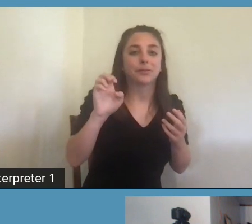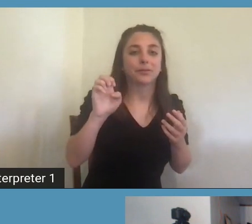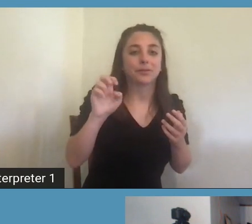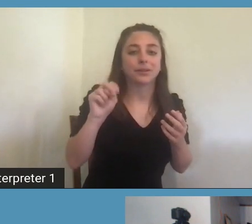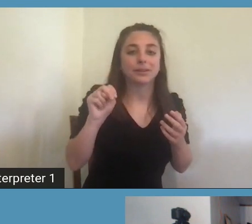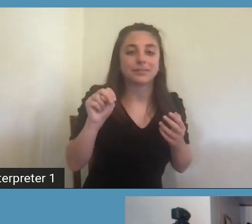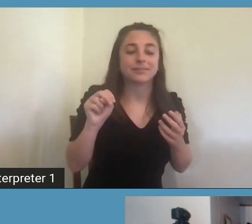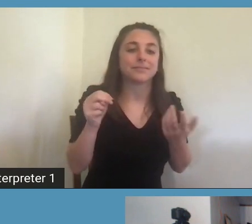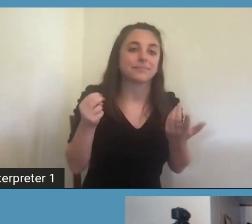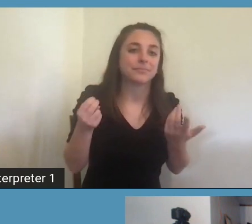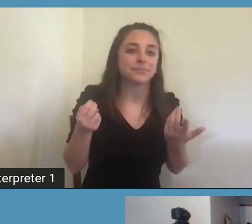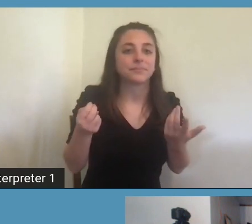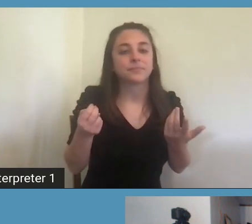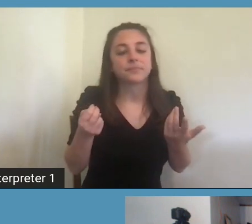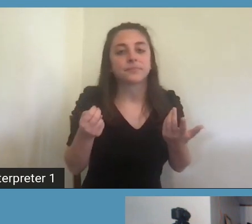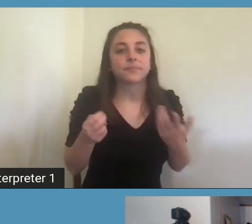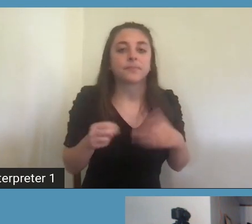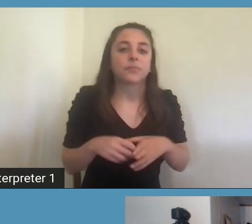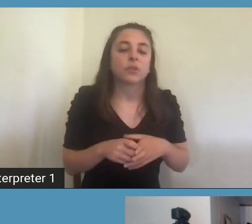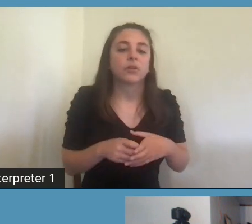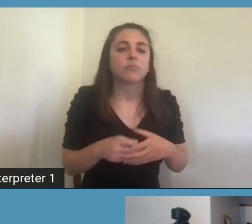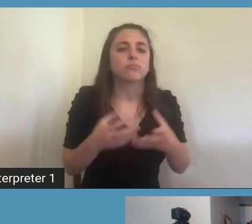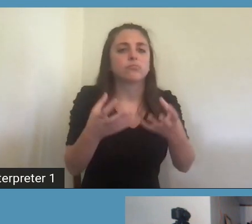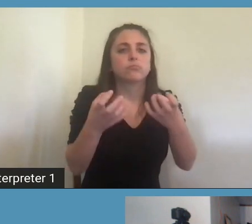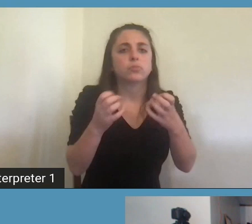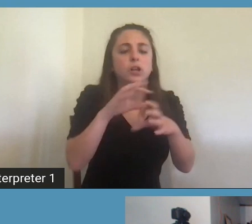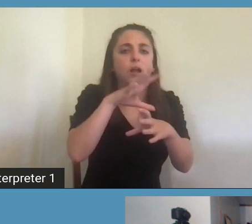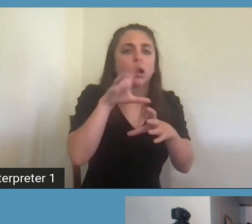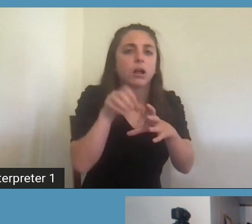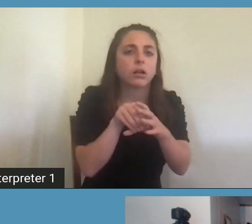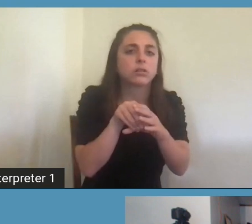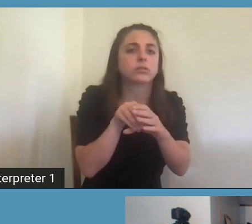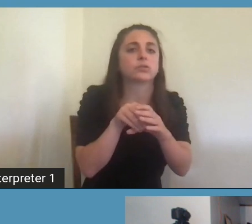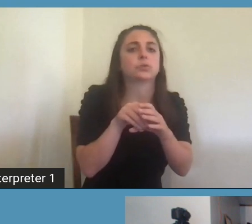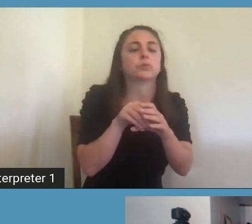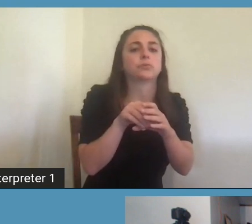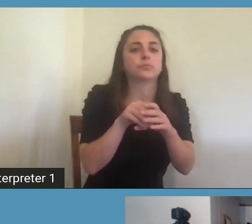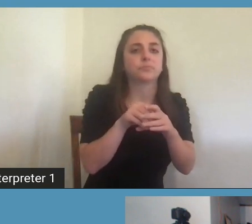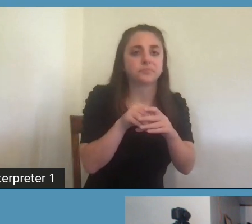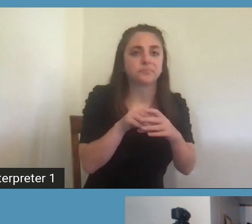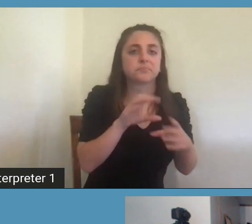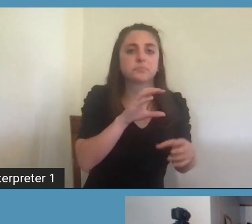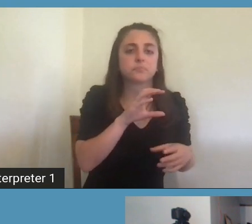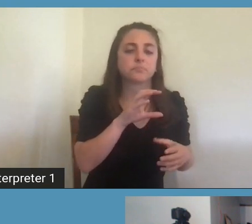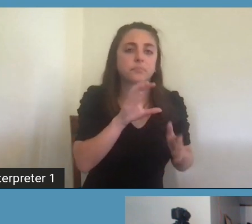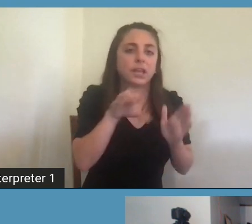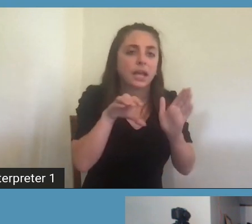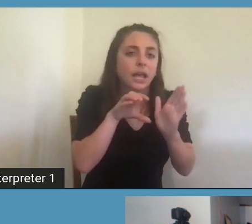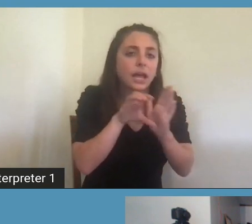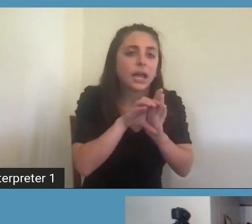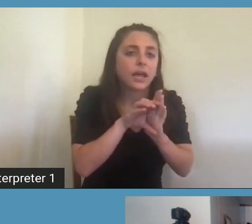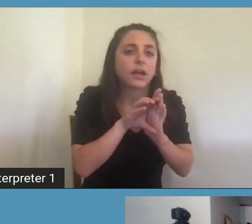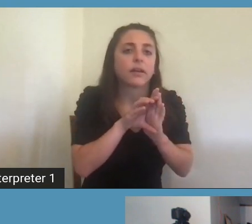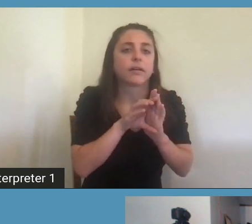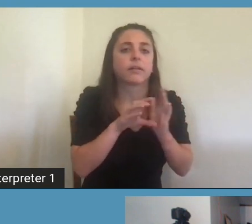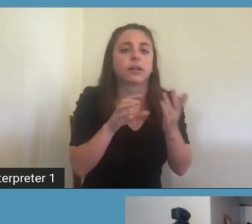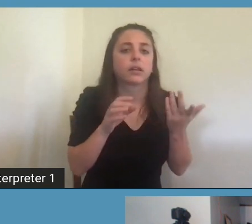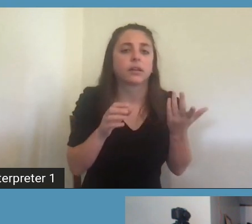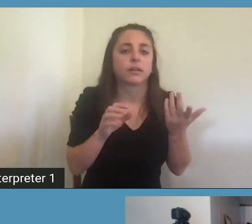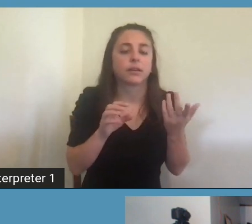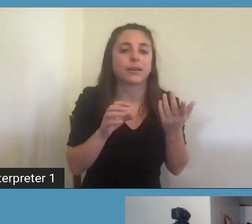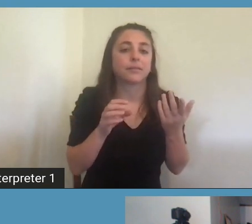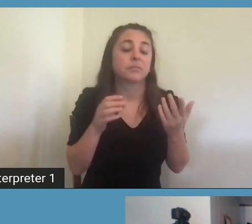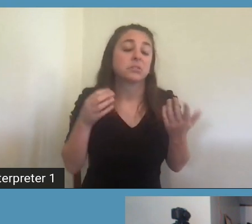put in like an animated character or something. Okay. I guess that's a benefit, but I haven't